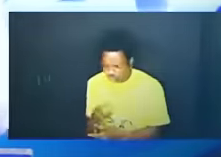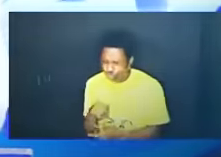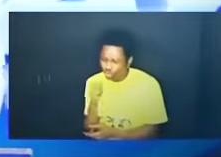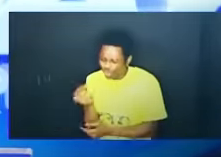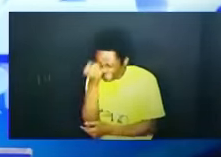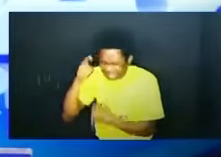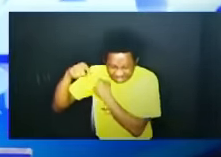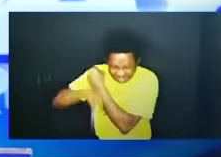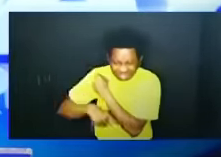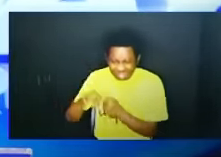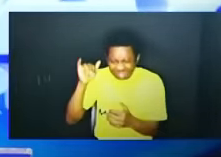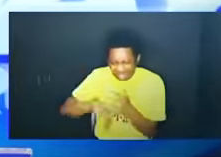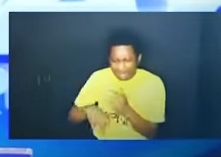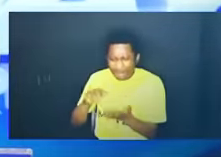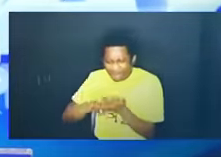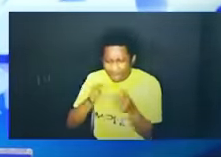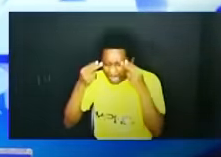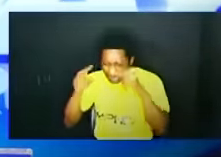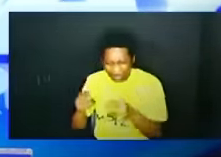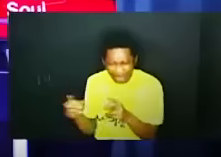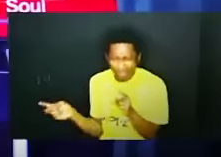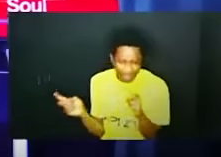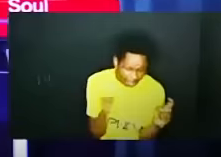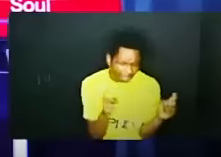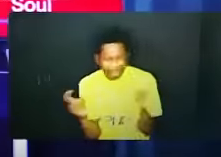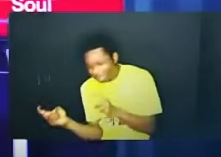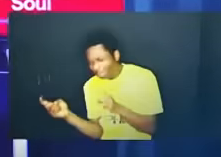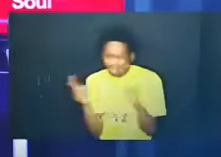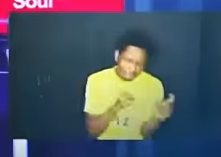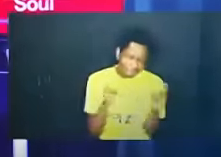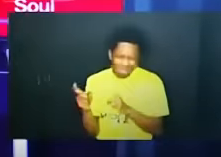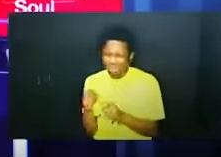the Samaritans. And